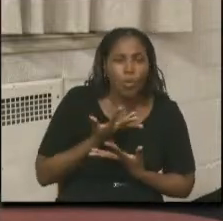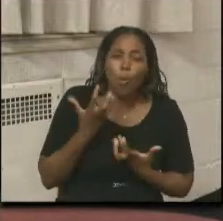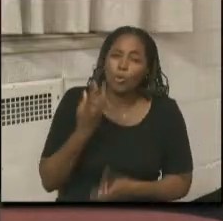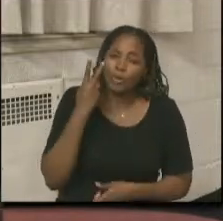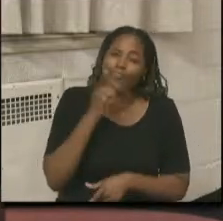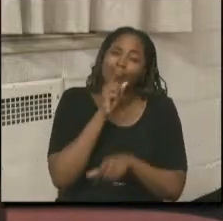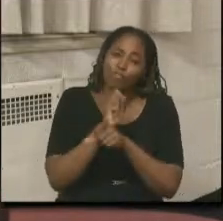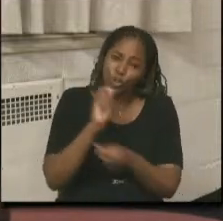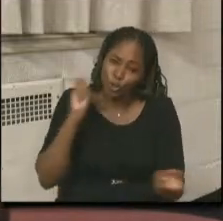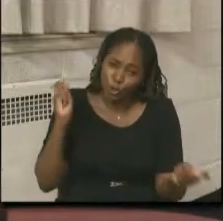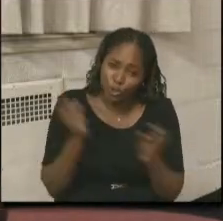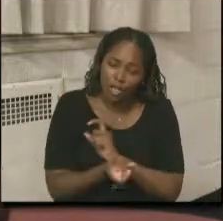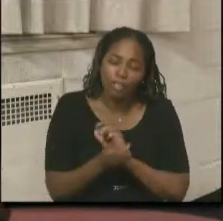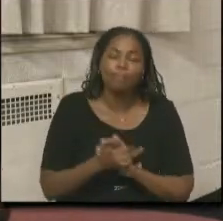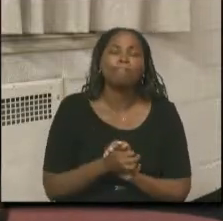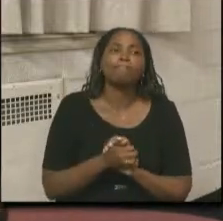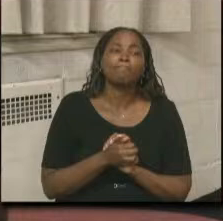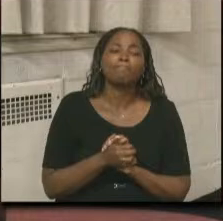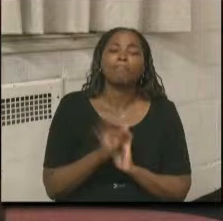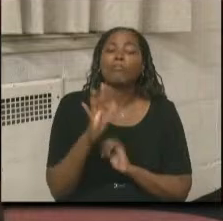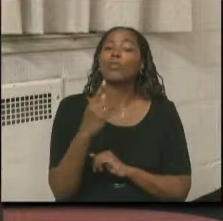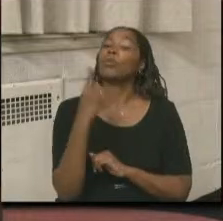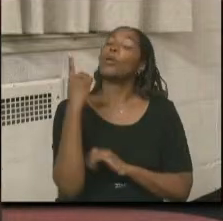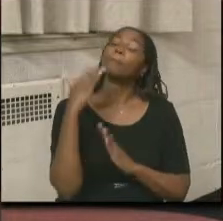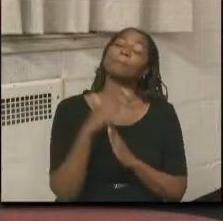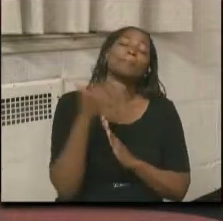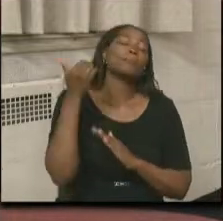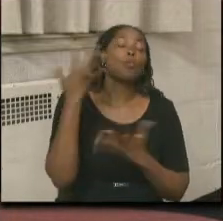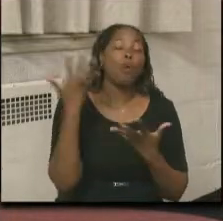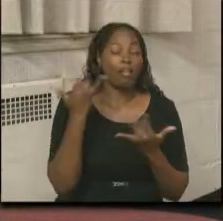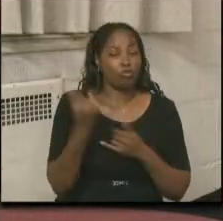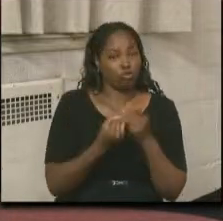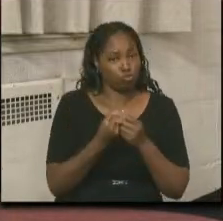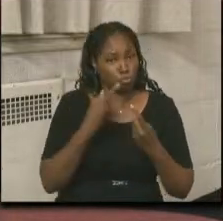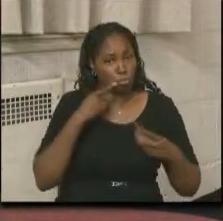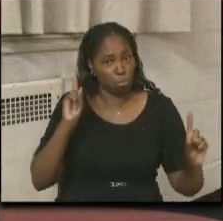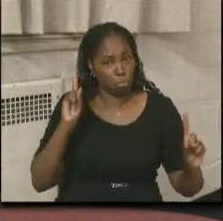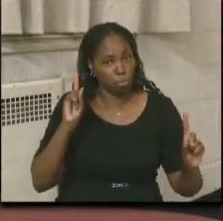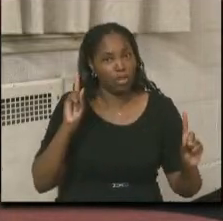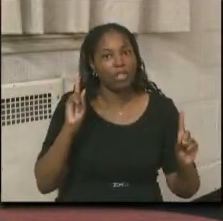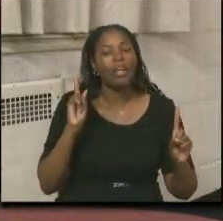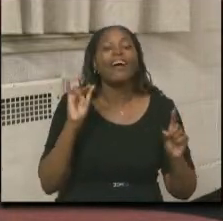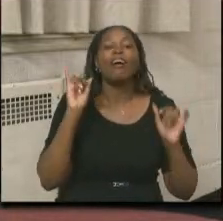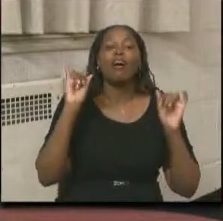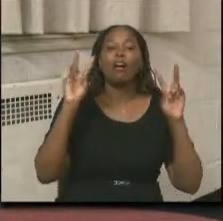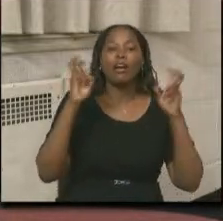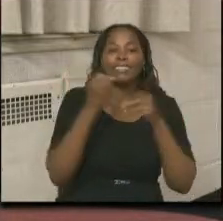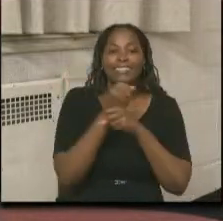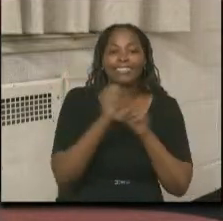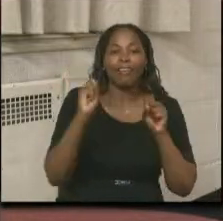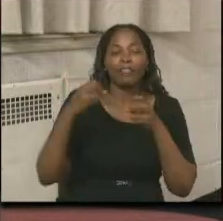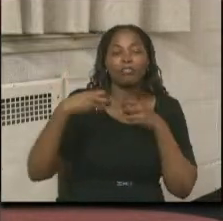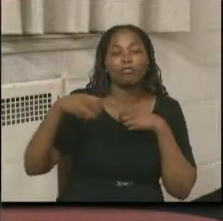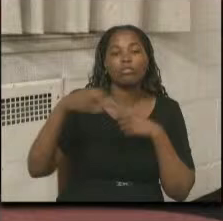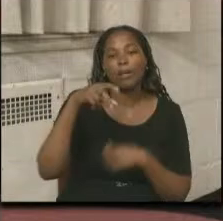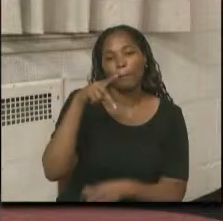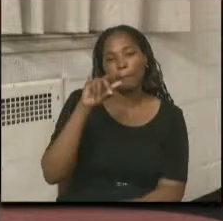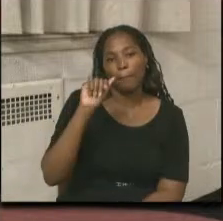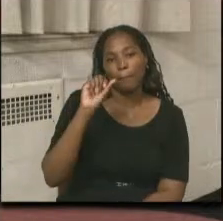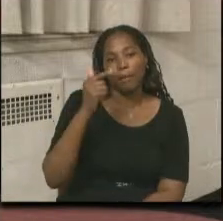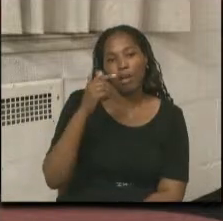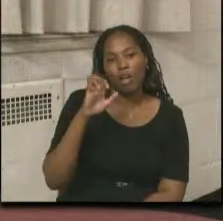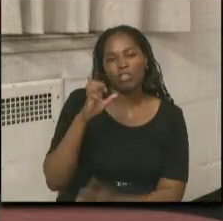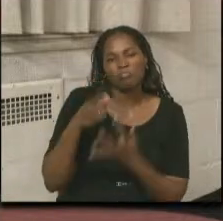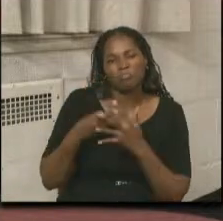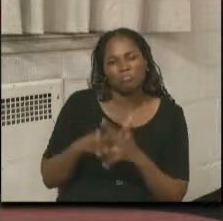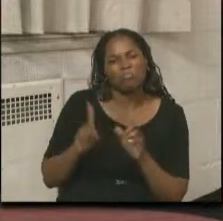life. One of the biggest things that we accomplished this year is the Safe Passage pilot program, and we worked hard on